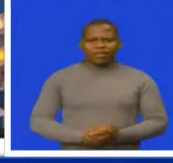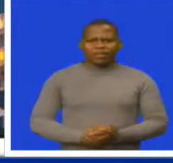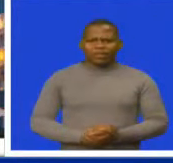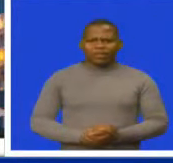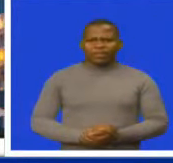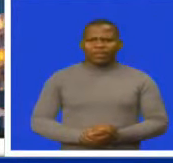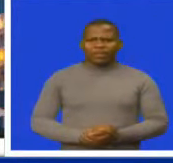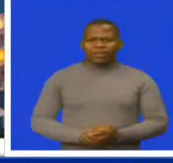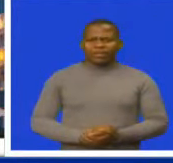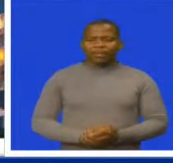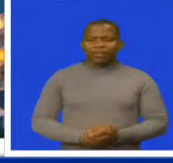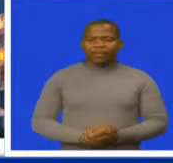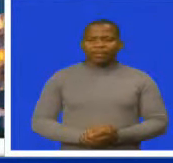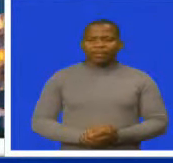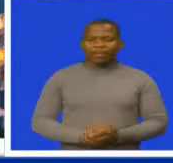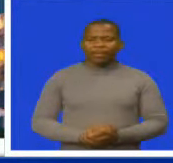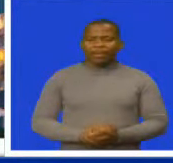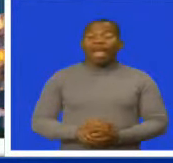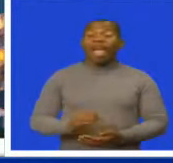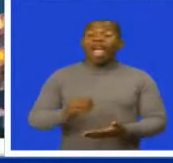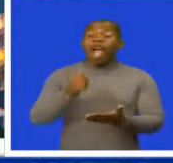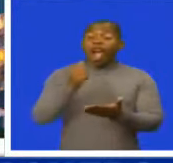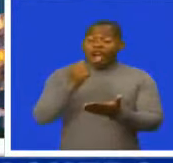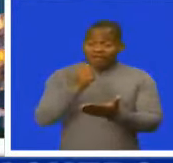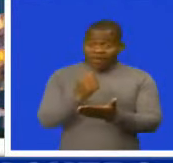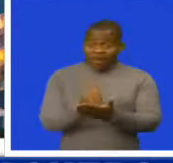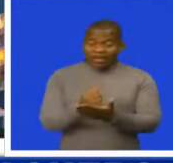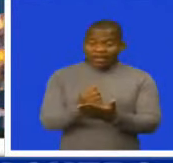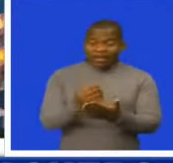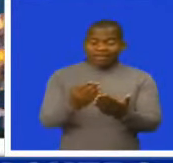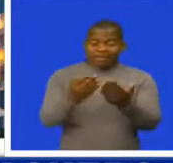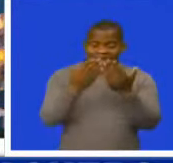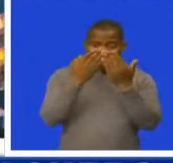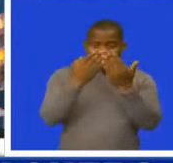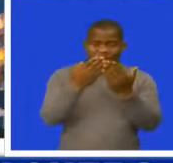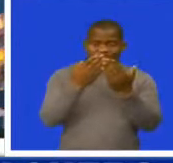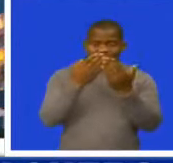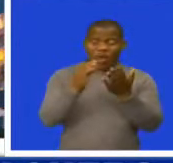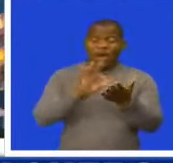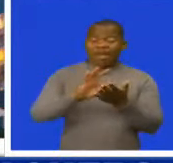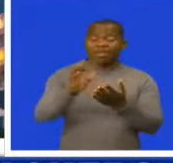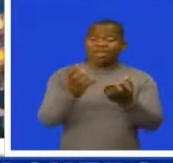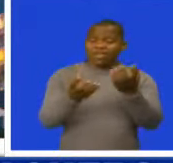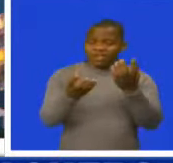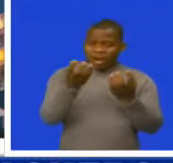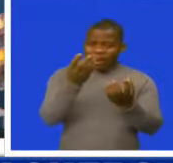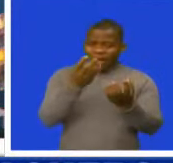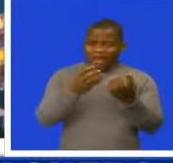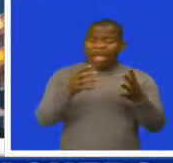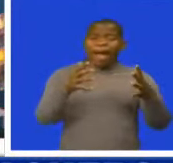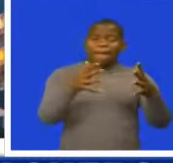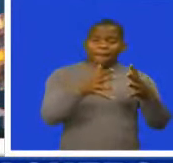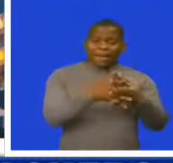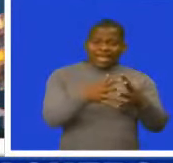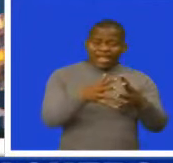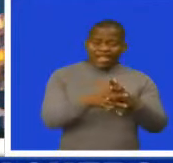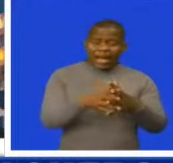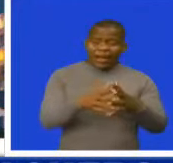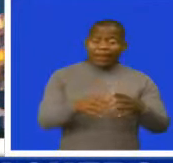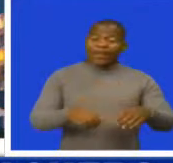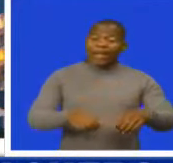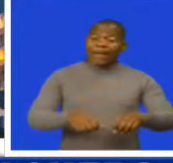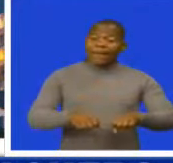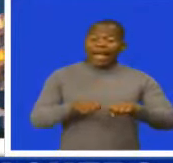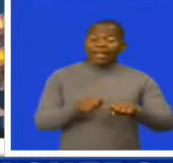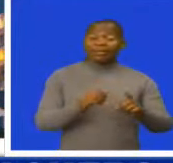Lihovisi letemfundo lesifundza saseshiselweni selibambe umhlangano nabothishela nhloko betikolwa takulesifundza